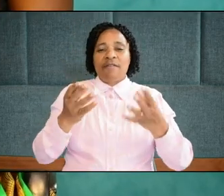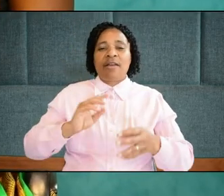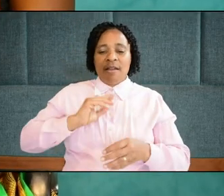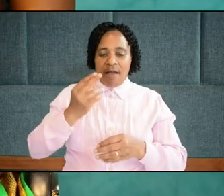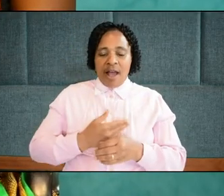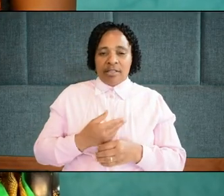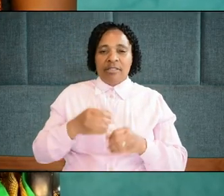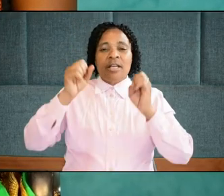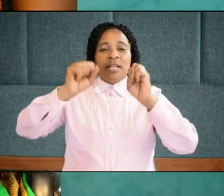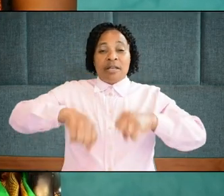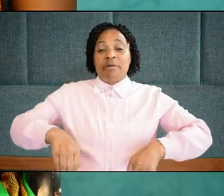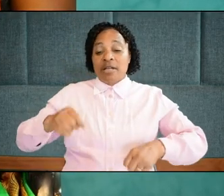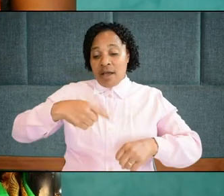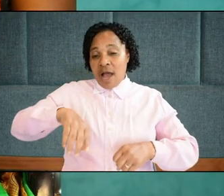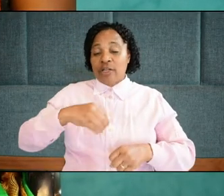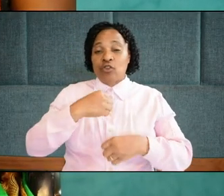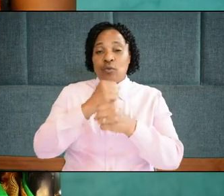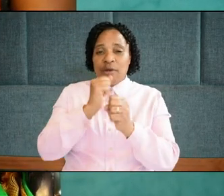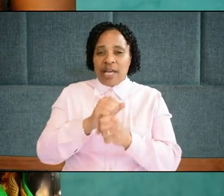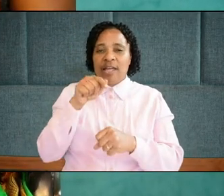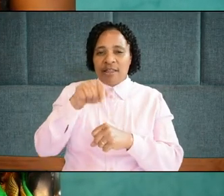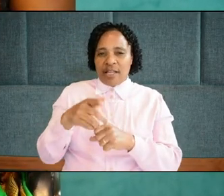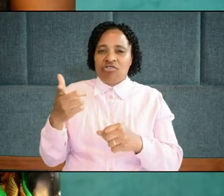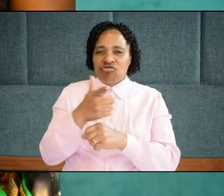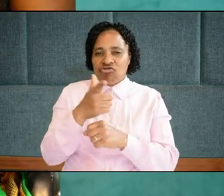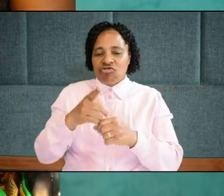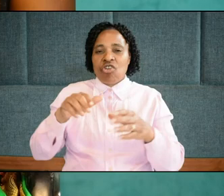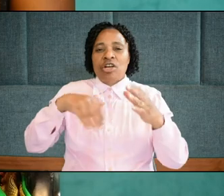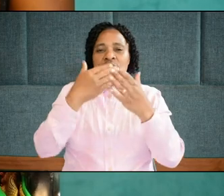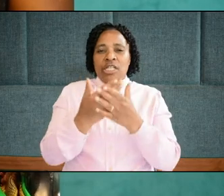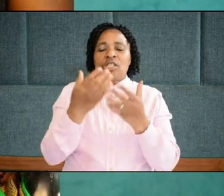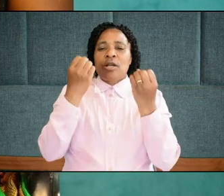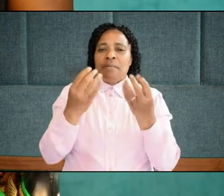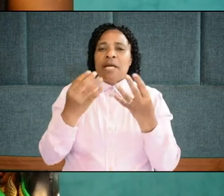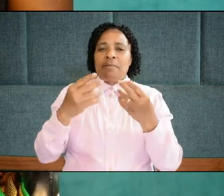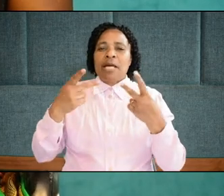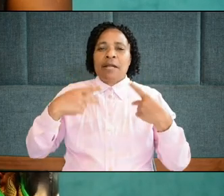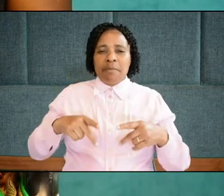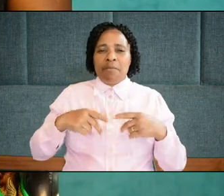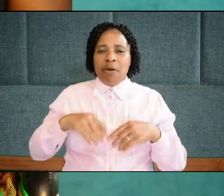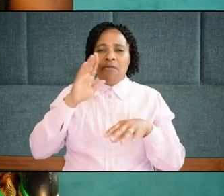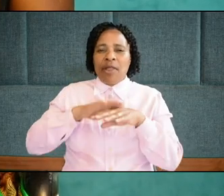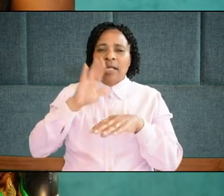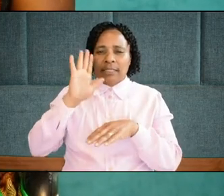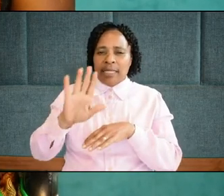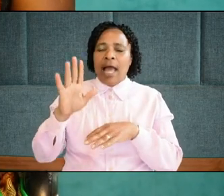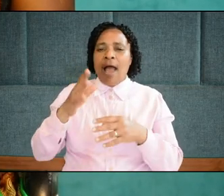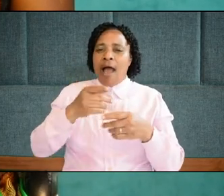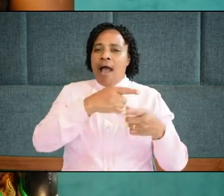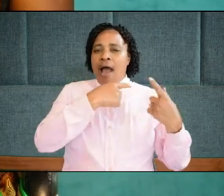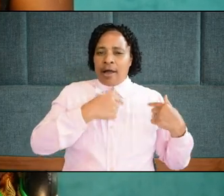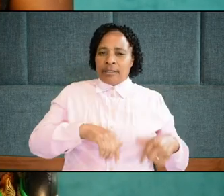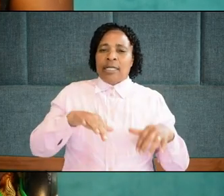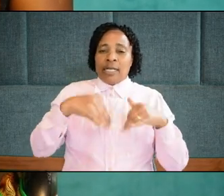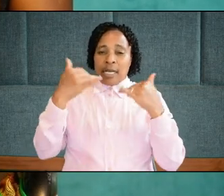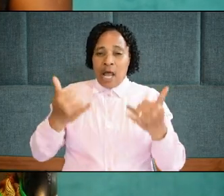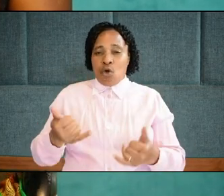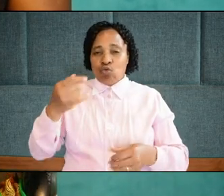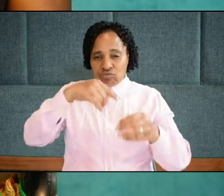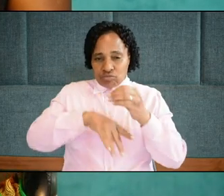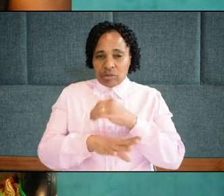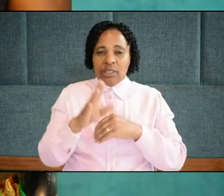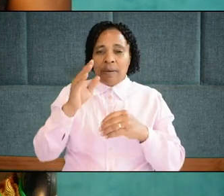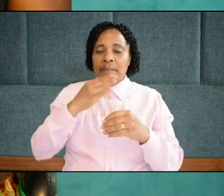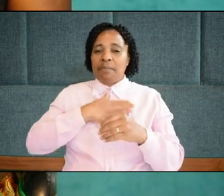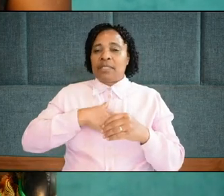to make this video. Let it reach several people and touch their hearts. Now, as we want to get into it,